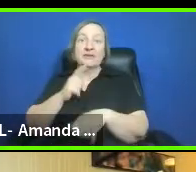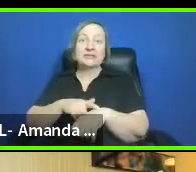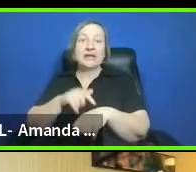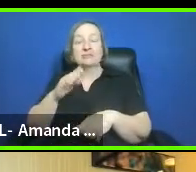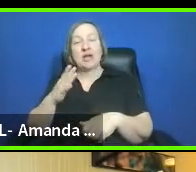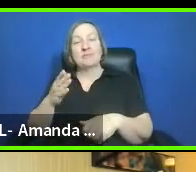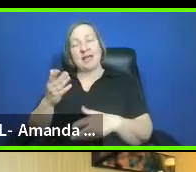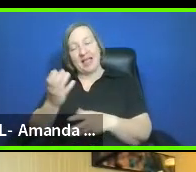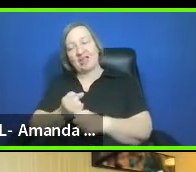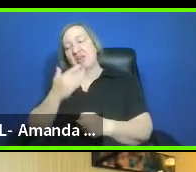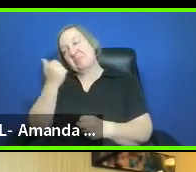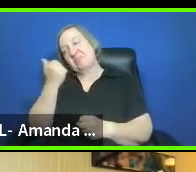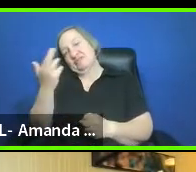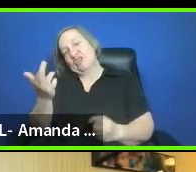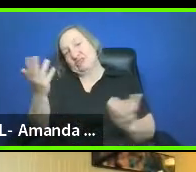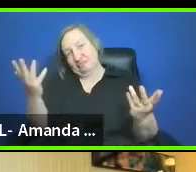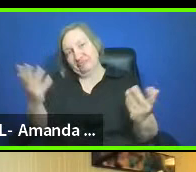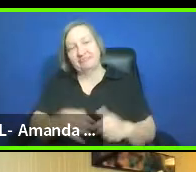got a best friend.